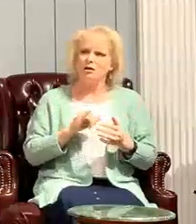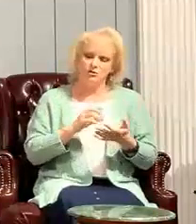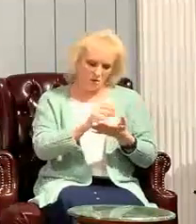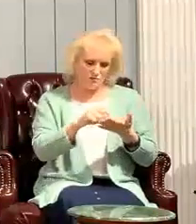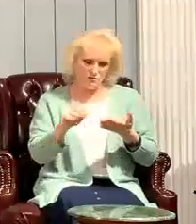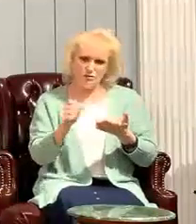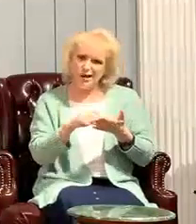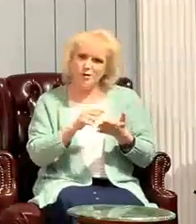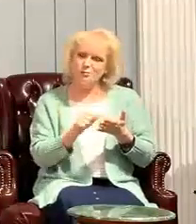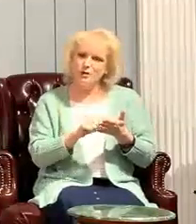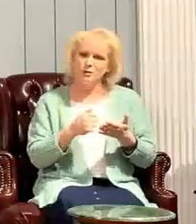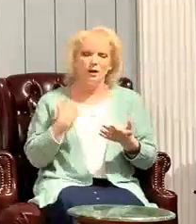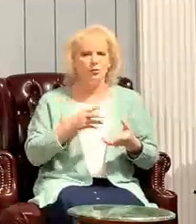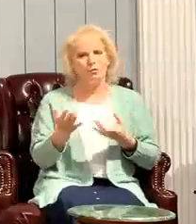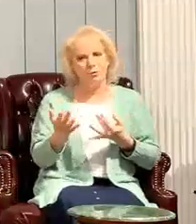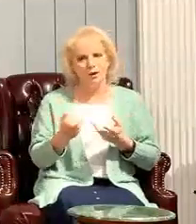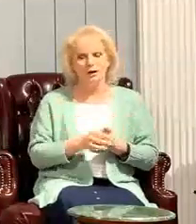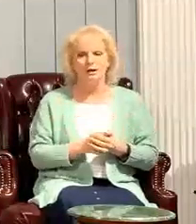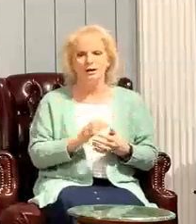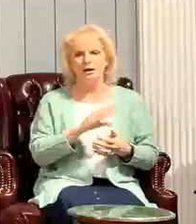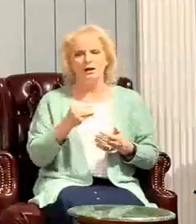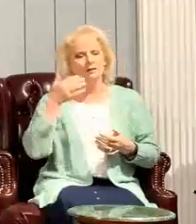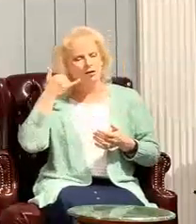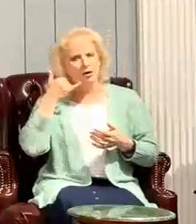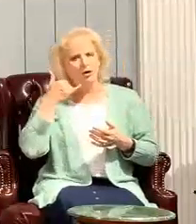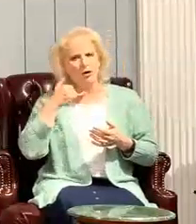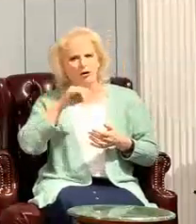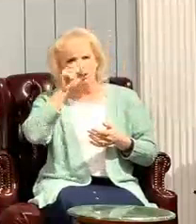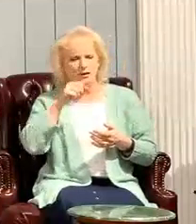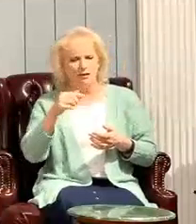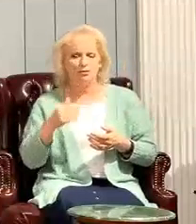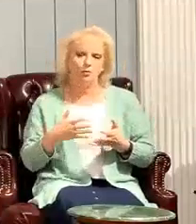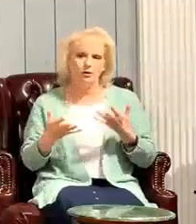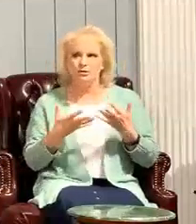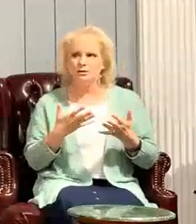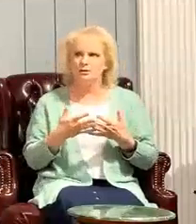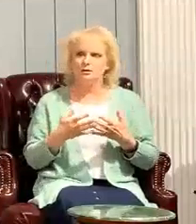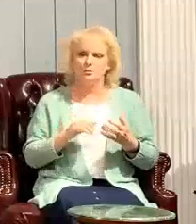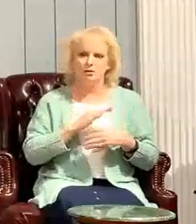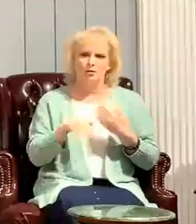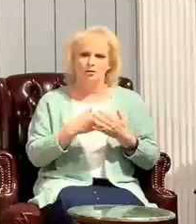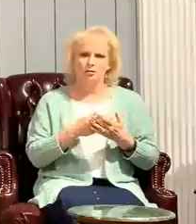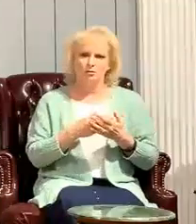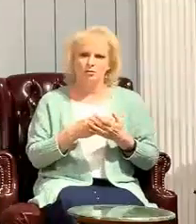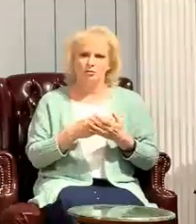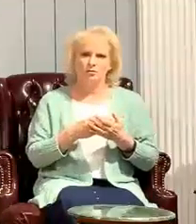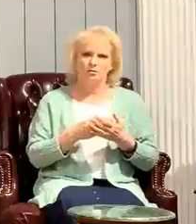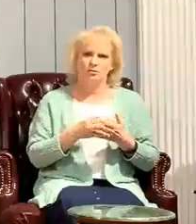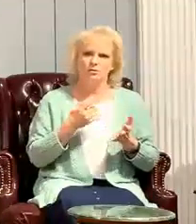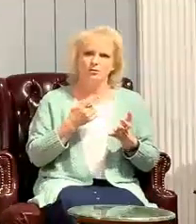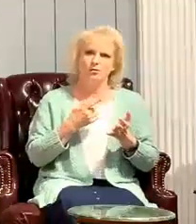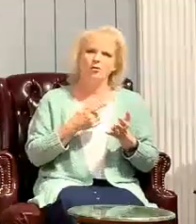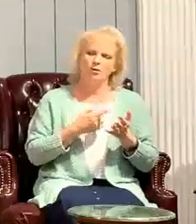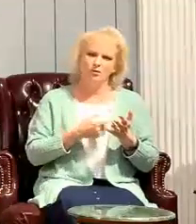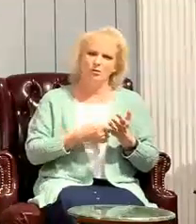out the paperwork, and we're waiting, you know, and they call you up, and they ask you questions. You know how that works, you know, the whole loan thing is a humiliating experience, you know,